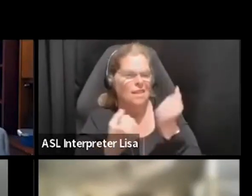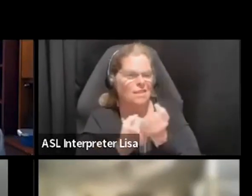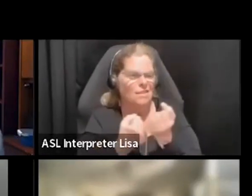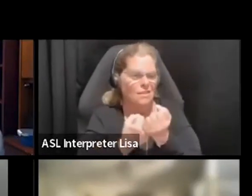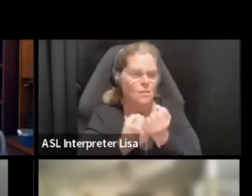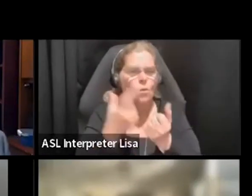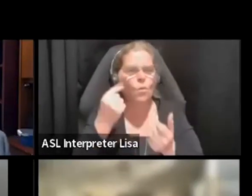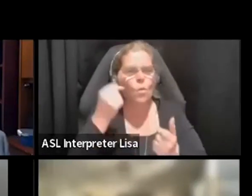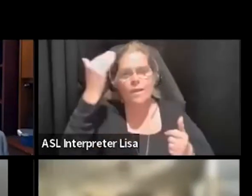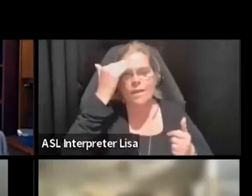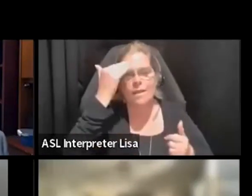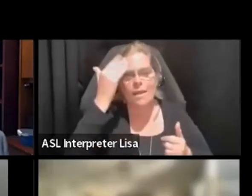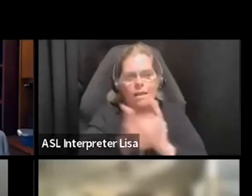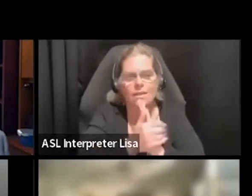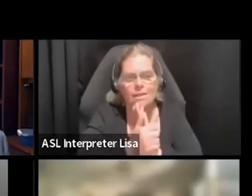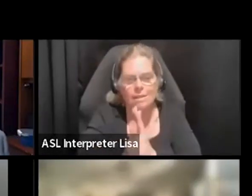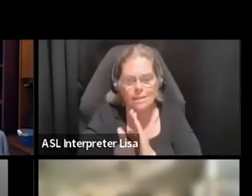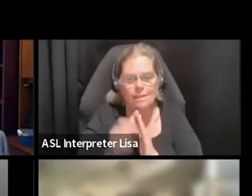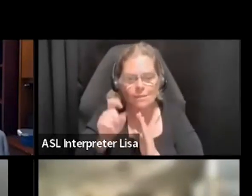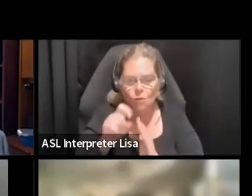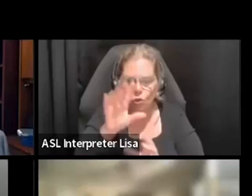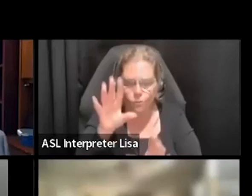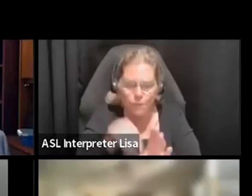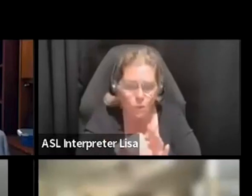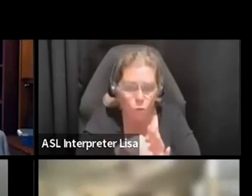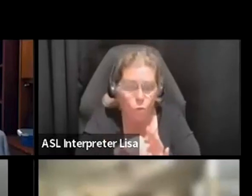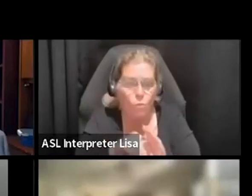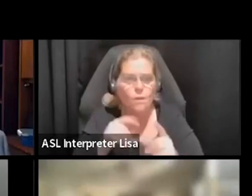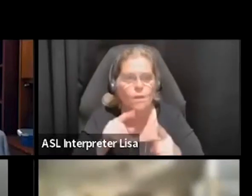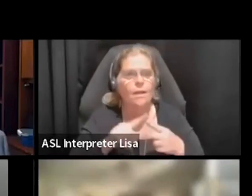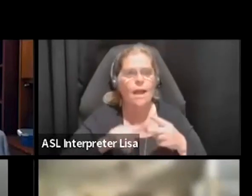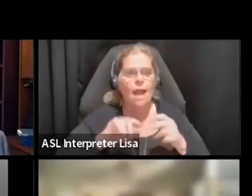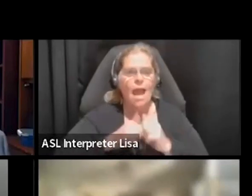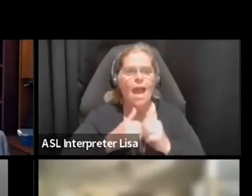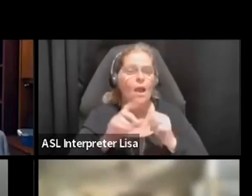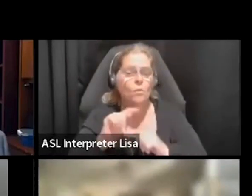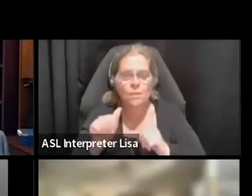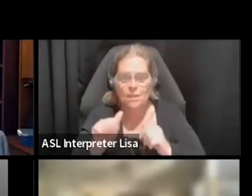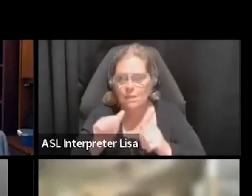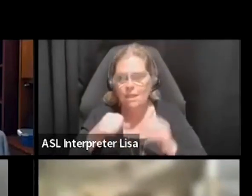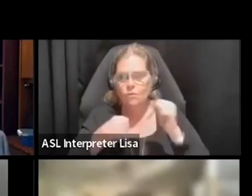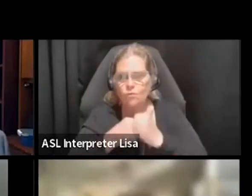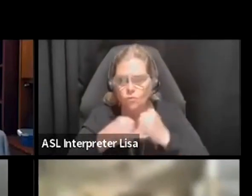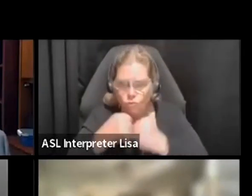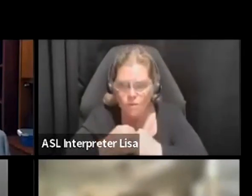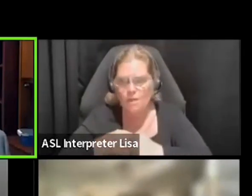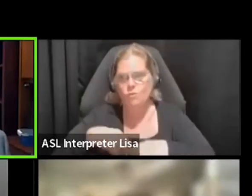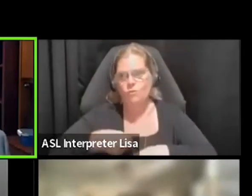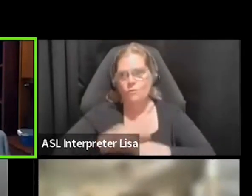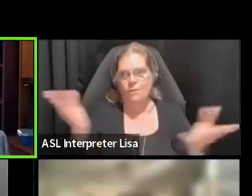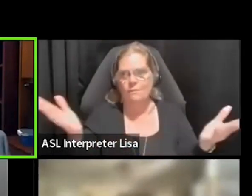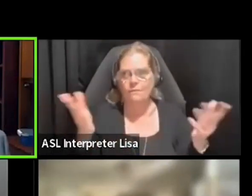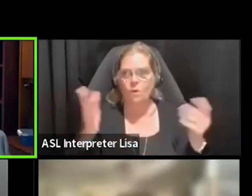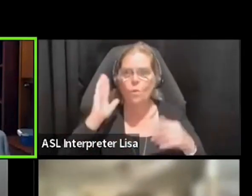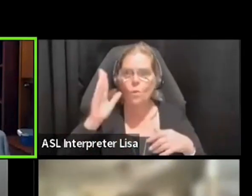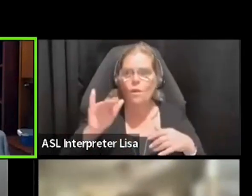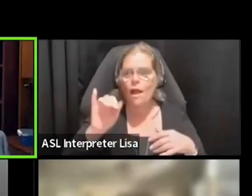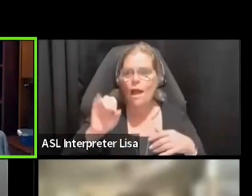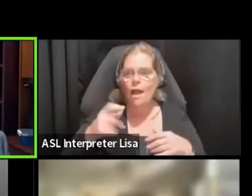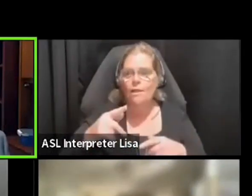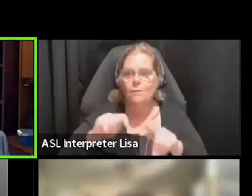and skills should be included, and how should the TA be structured and delivered? Will IEP teams need to respond to